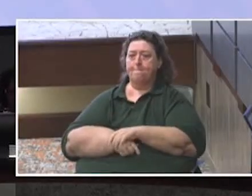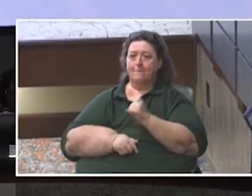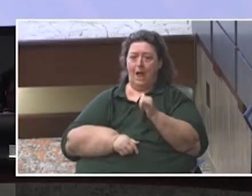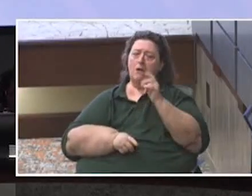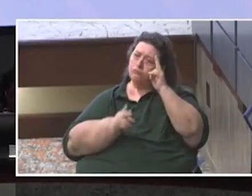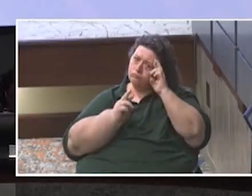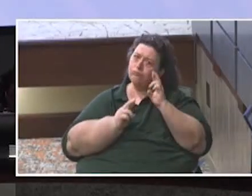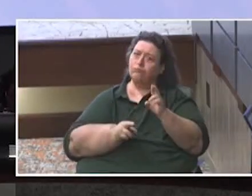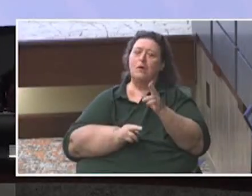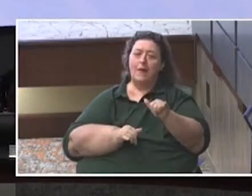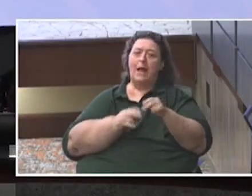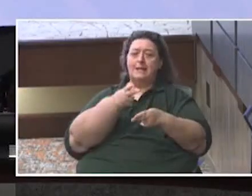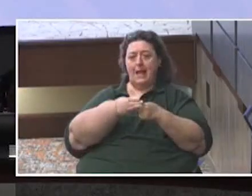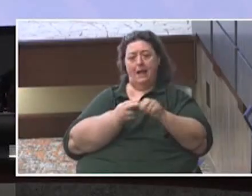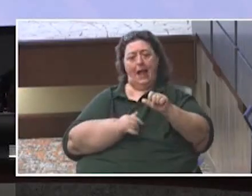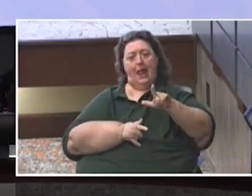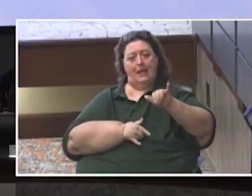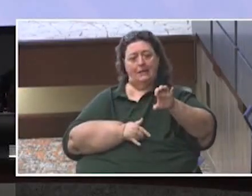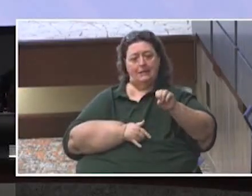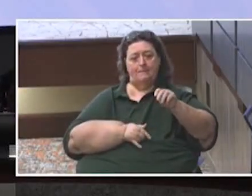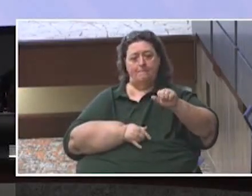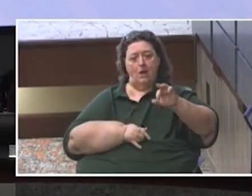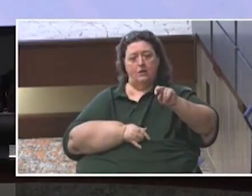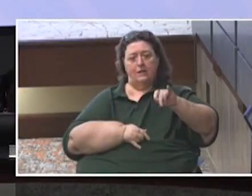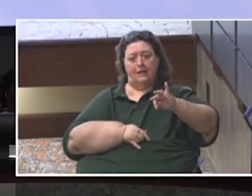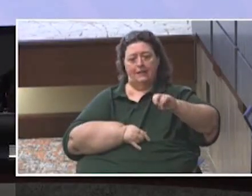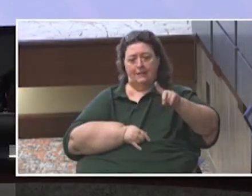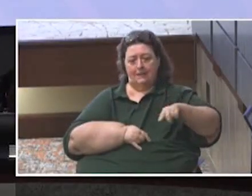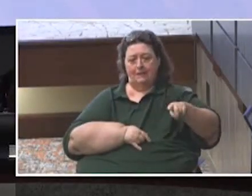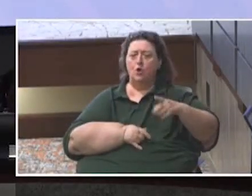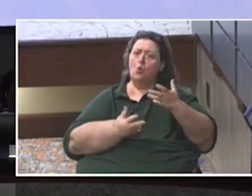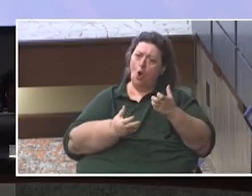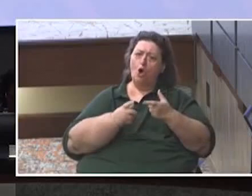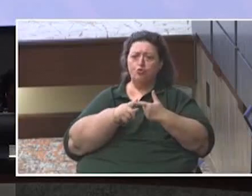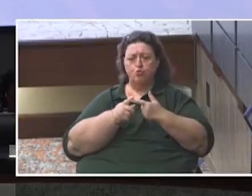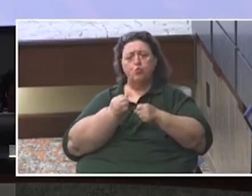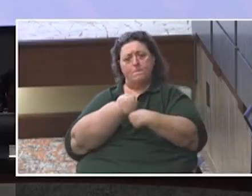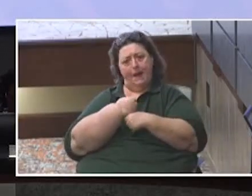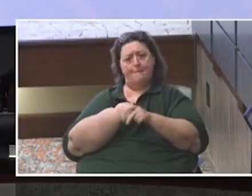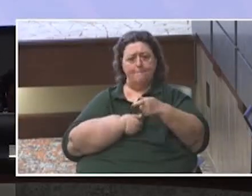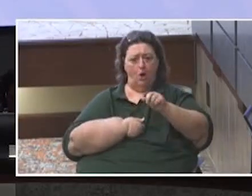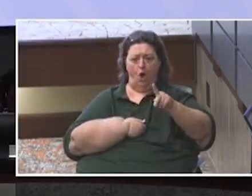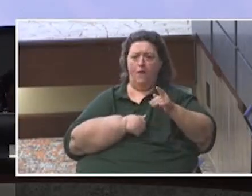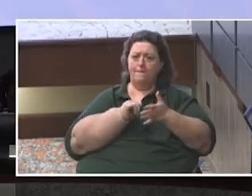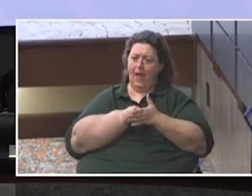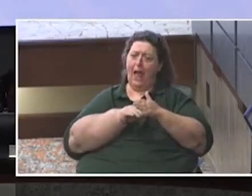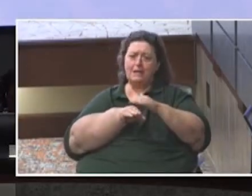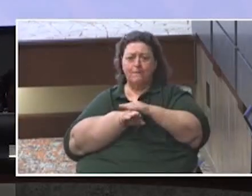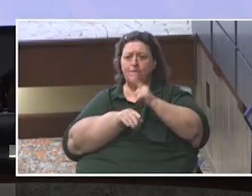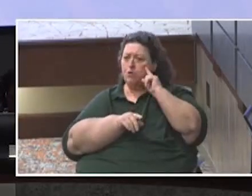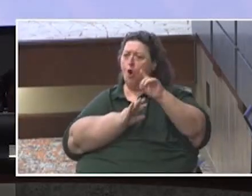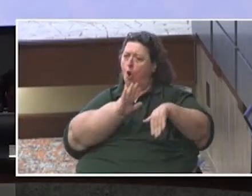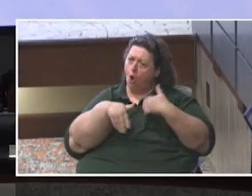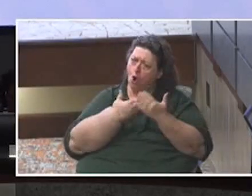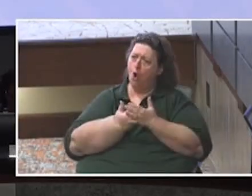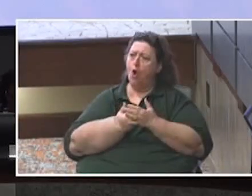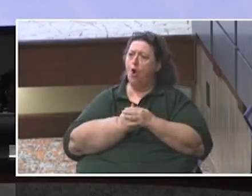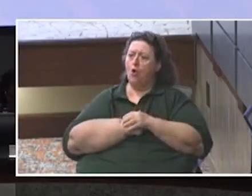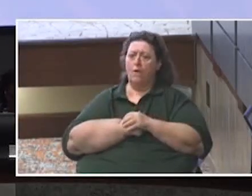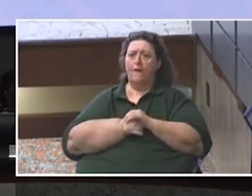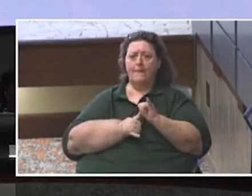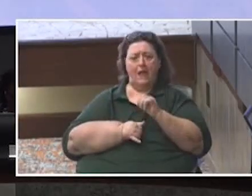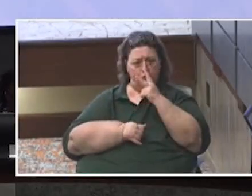Martinez Rodriguez, the first thing was, one, to create a park that's accessible for all abilities. And at the same time, we saw a